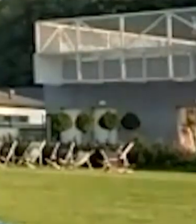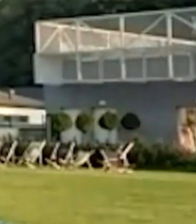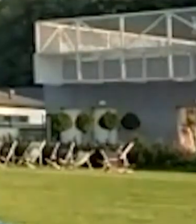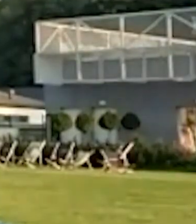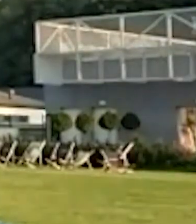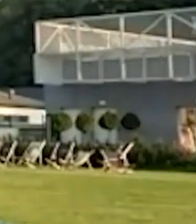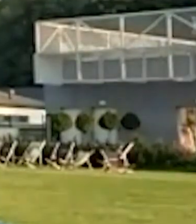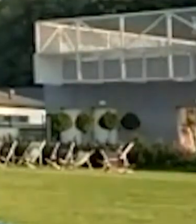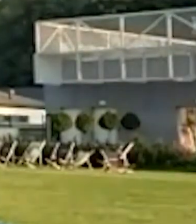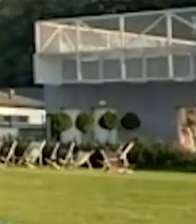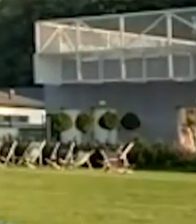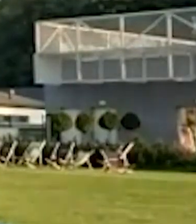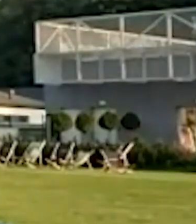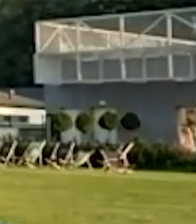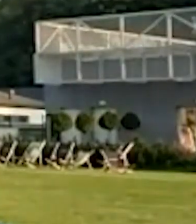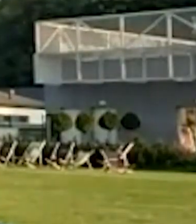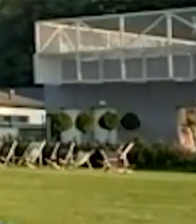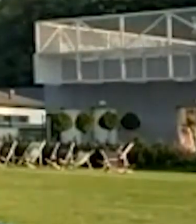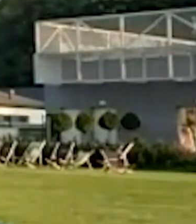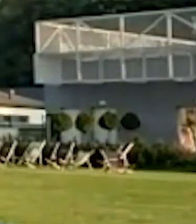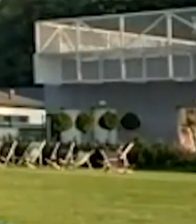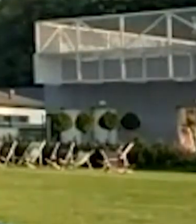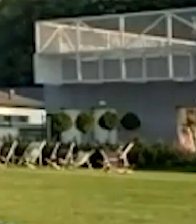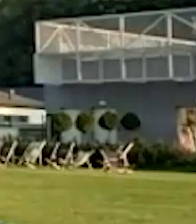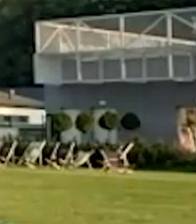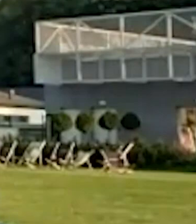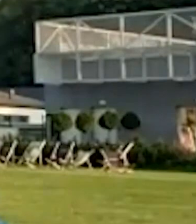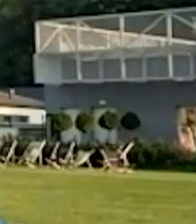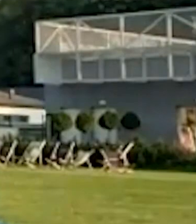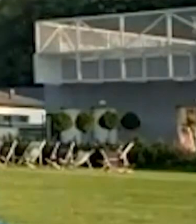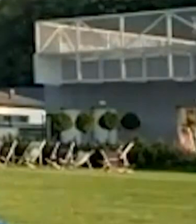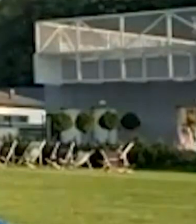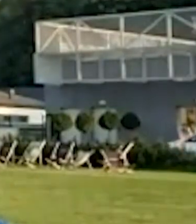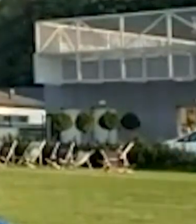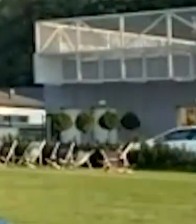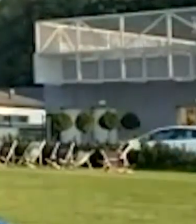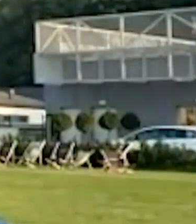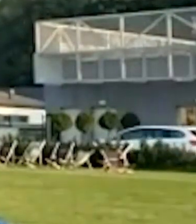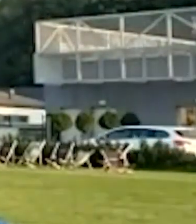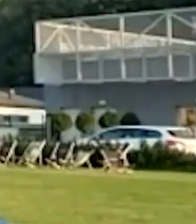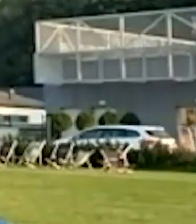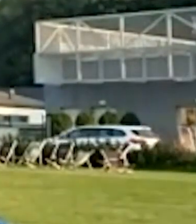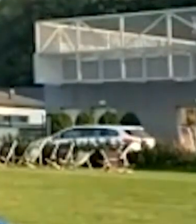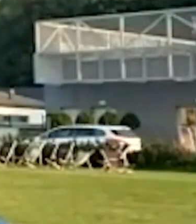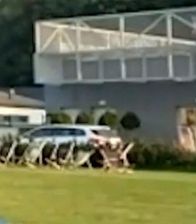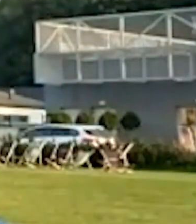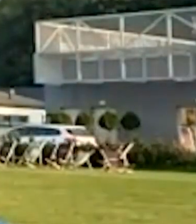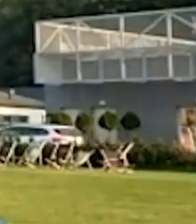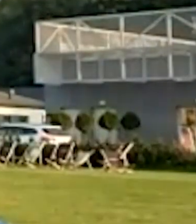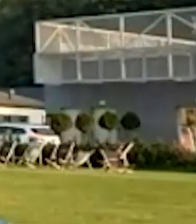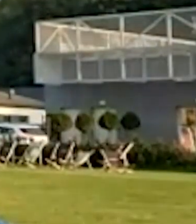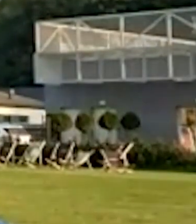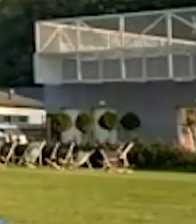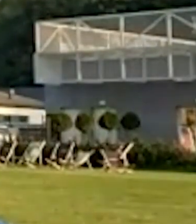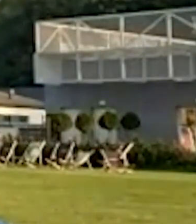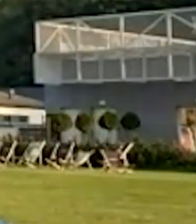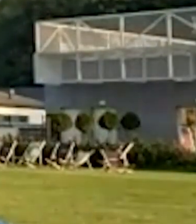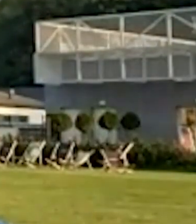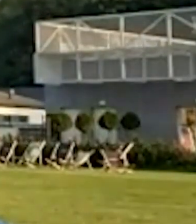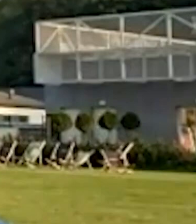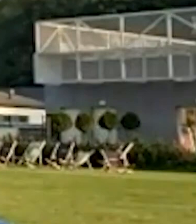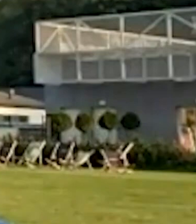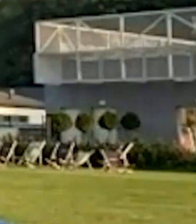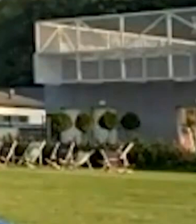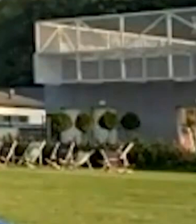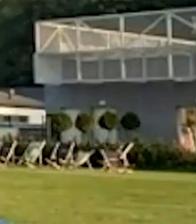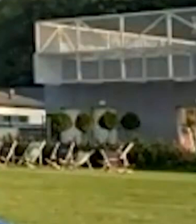in the World Group and we're rubbing shoulders with the best of the best, as you said. We've played ties against Norway, playing against